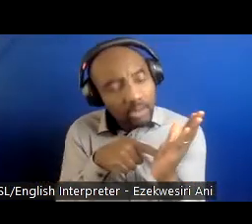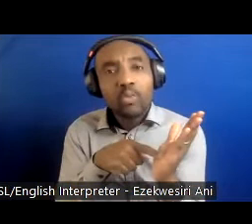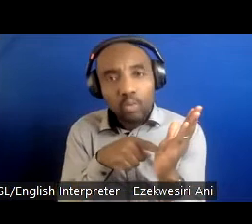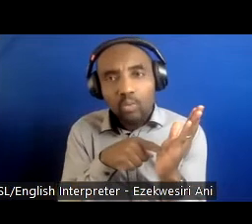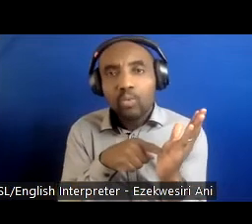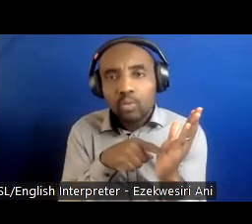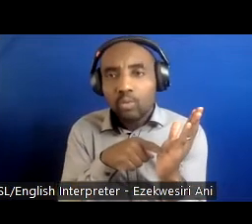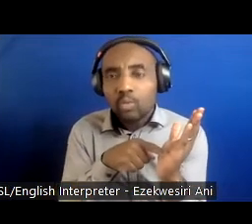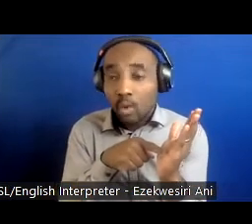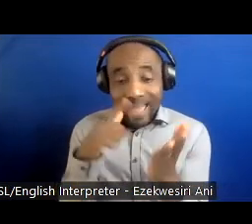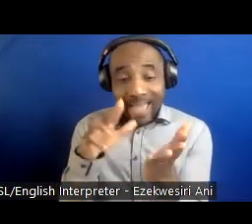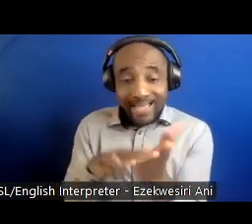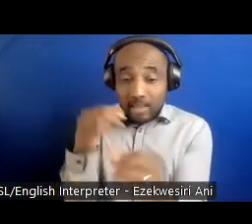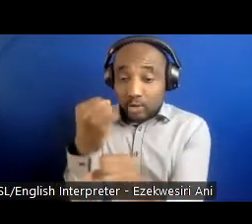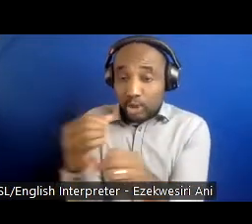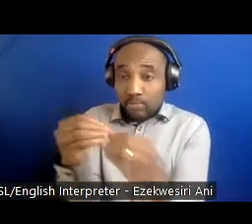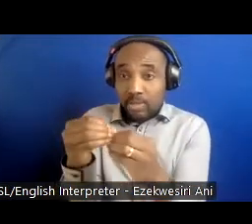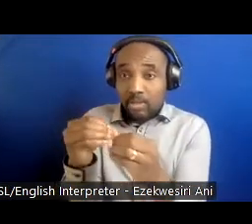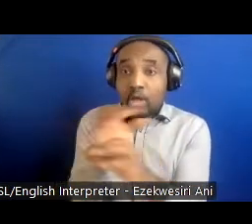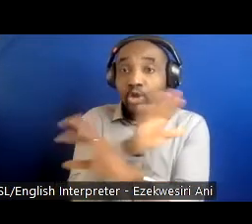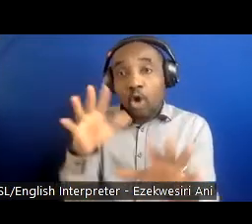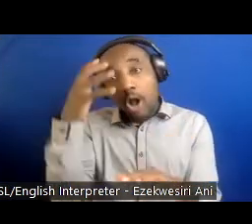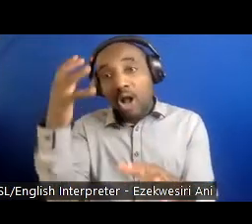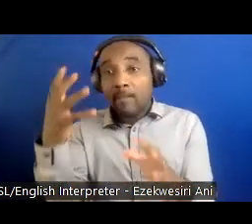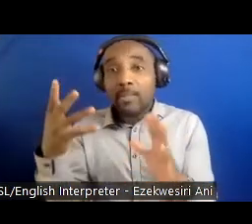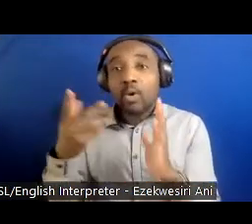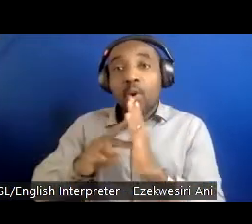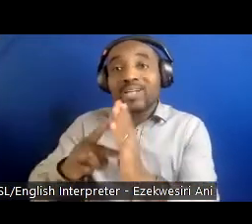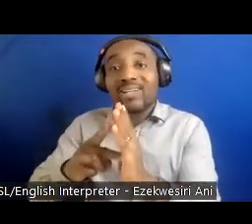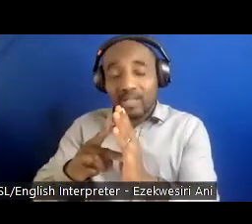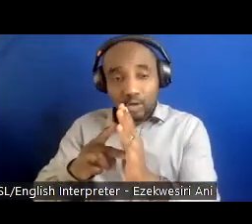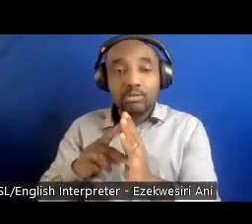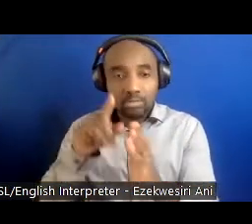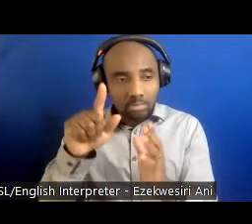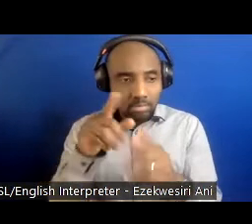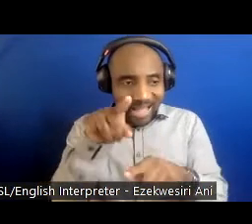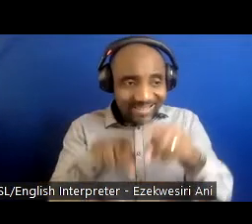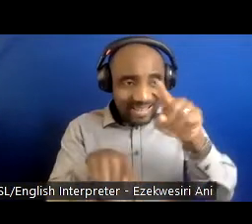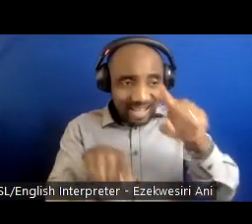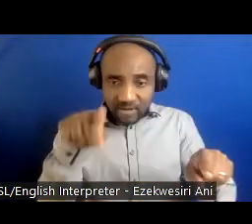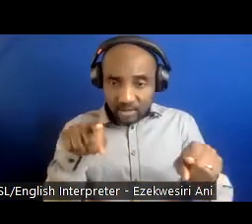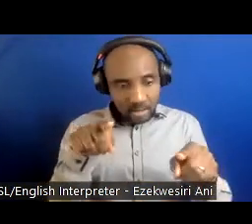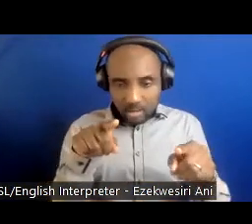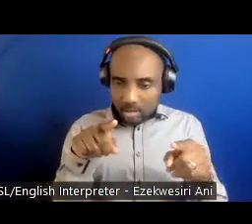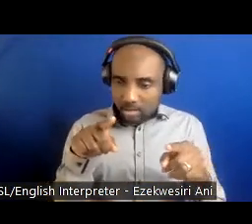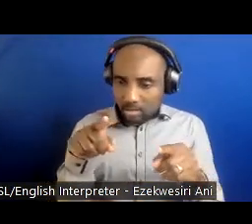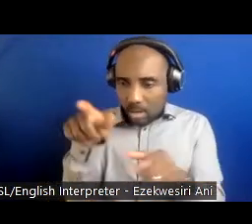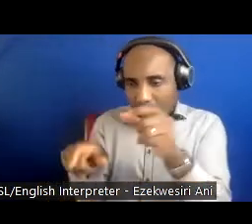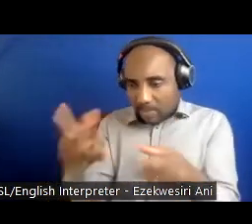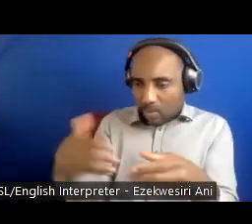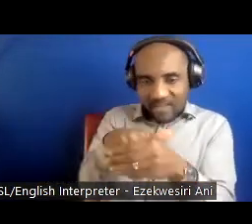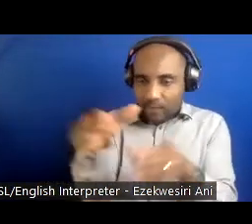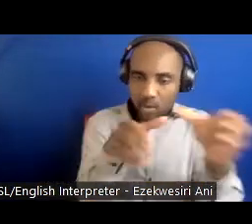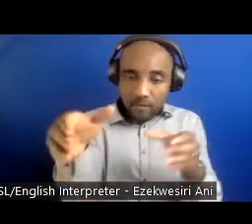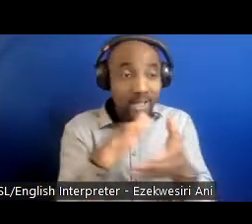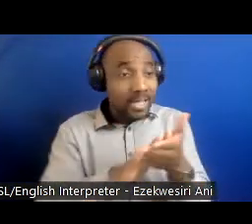publicly funded NGBs of sport are performing against the data of ethnically diverse populations. It encourages